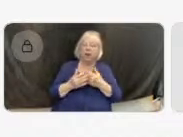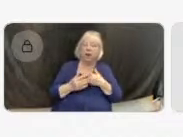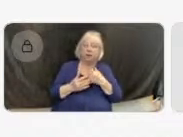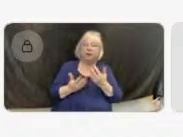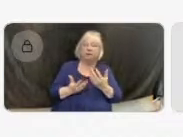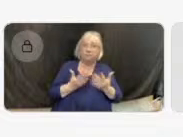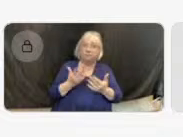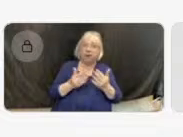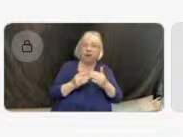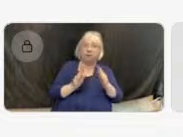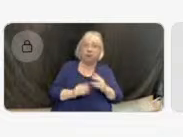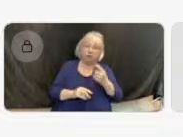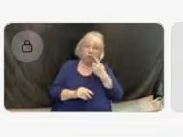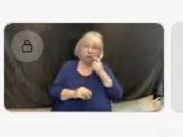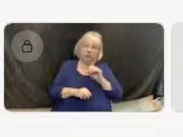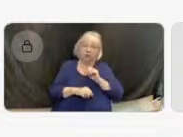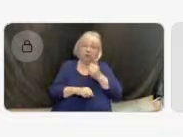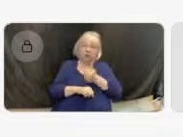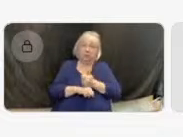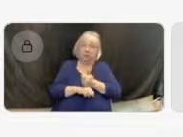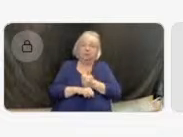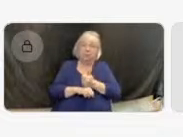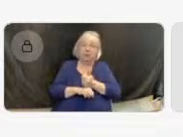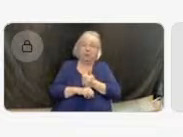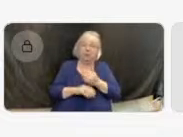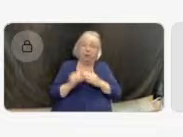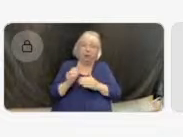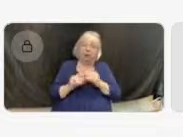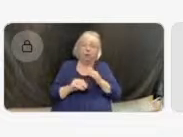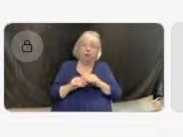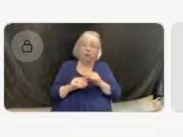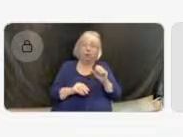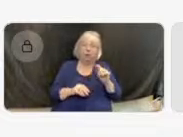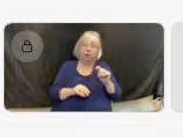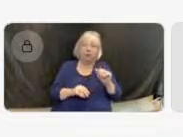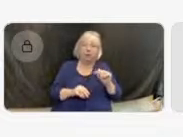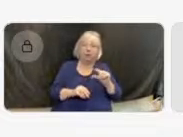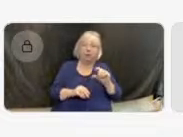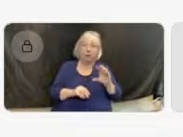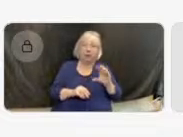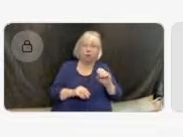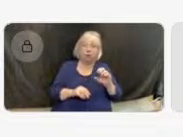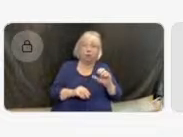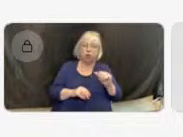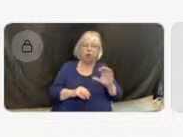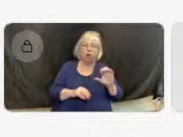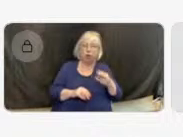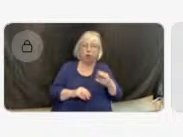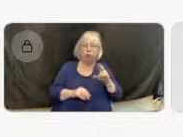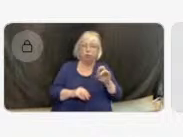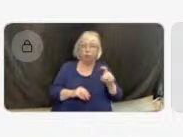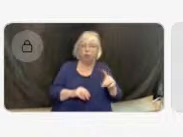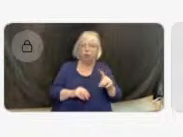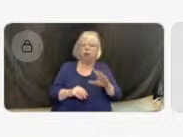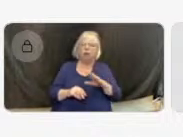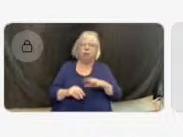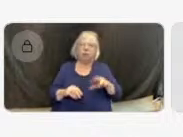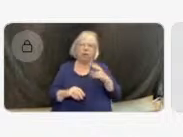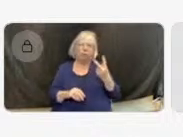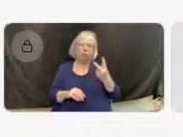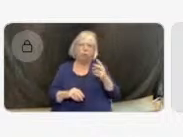recently built on Stagecoach Road, and it was approximately 2 miles as a driving distance